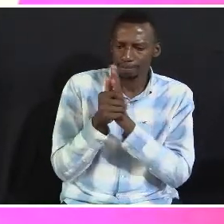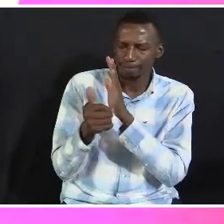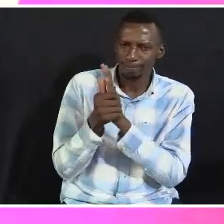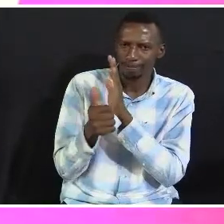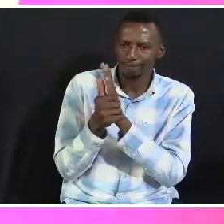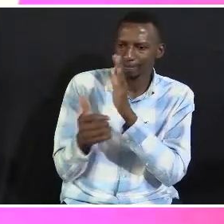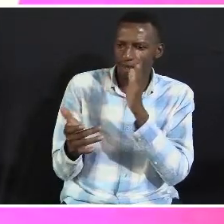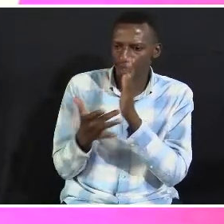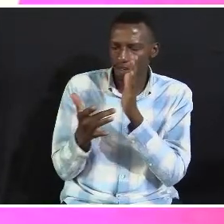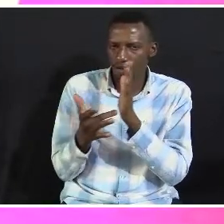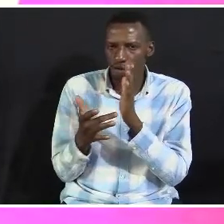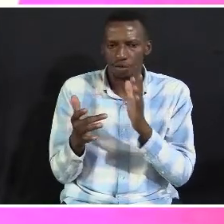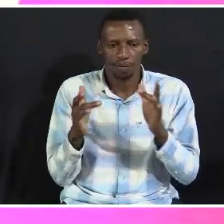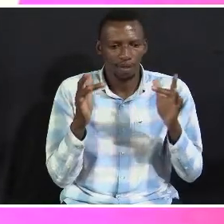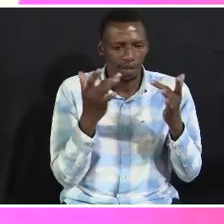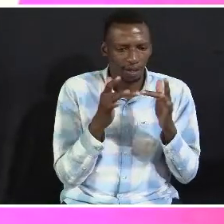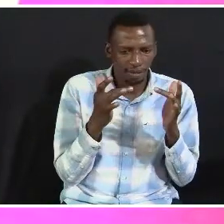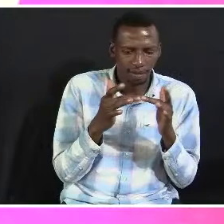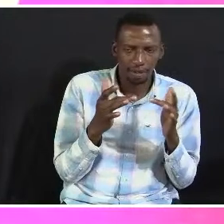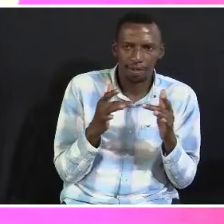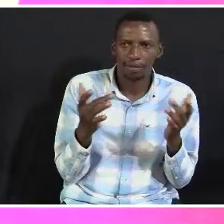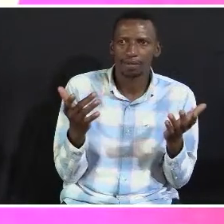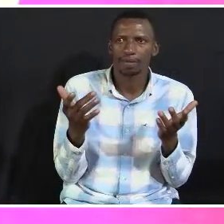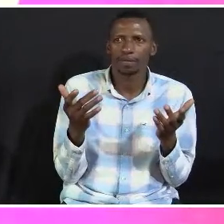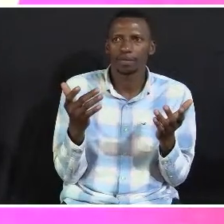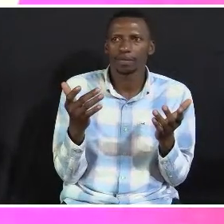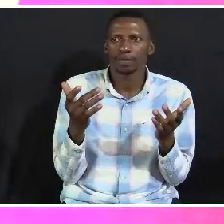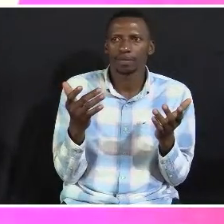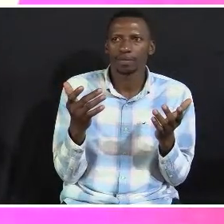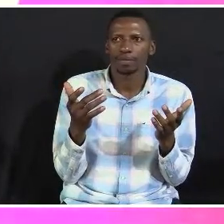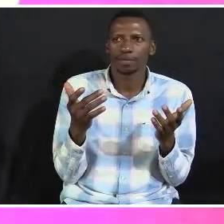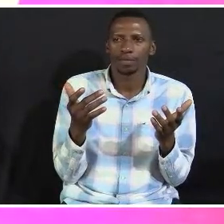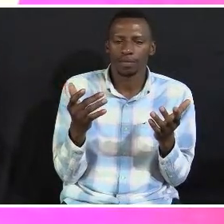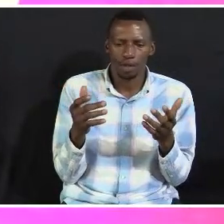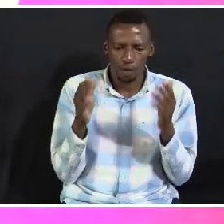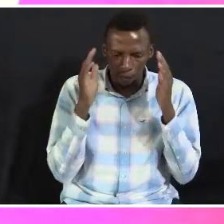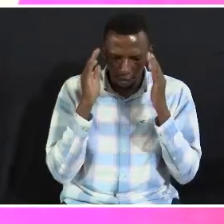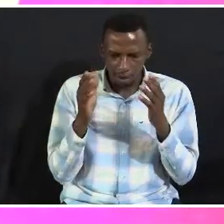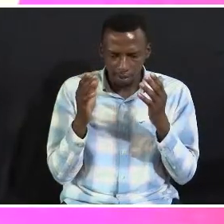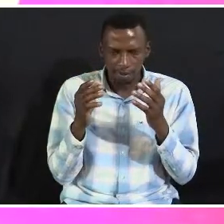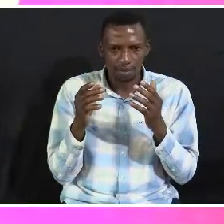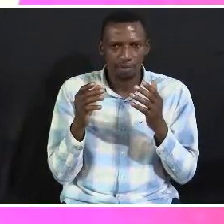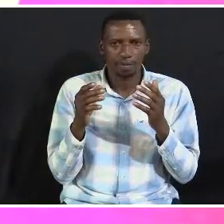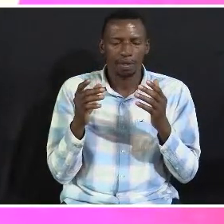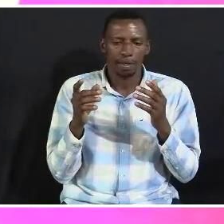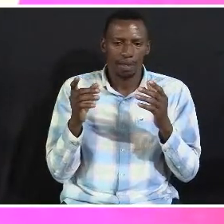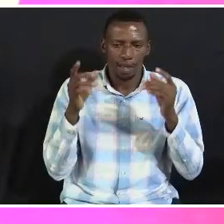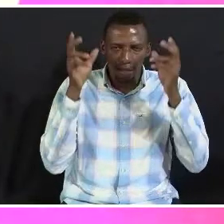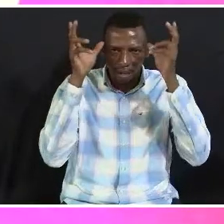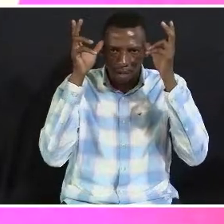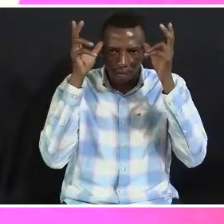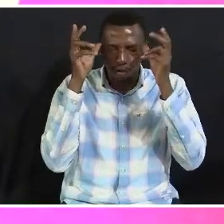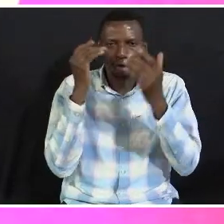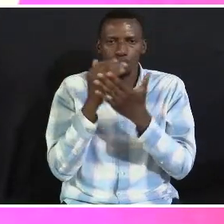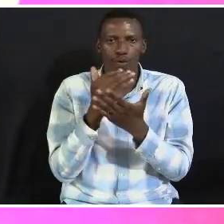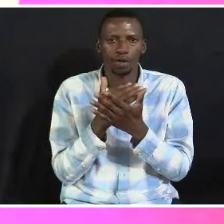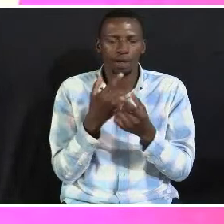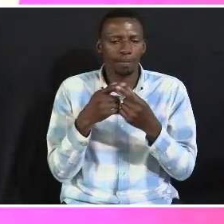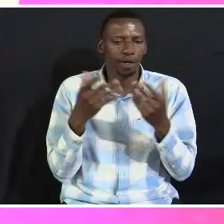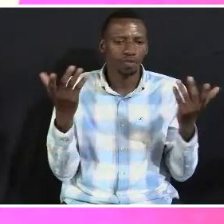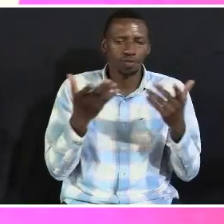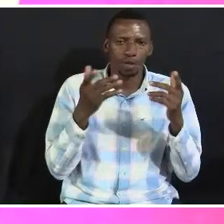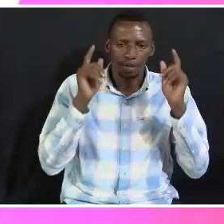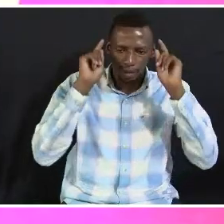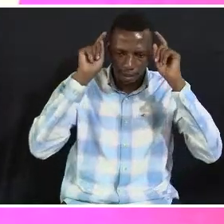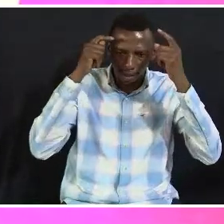the internet, you know, the TV with the devil-sponsored programs. But where is the Lamb of God who takes away